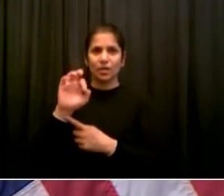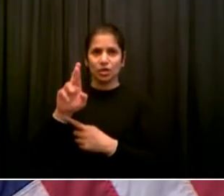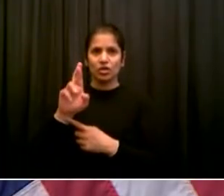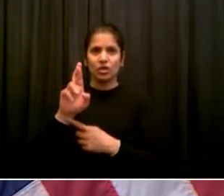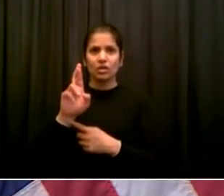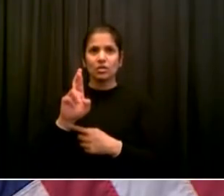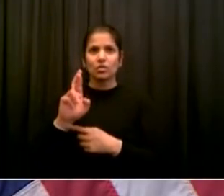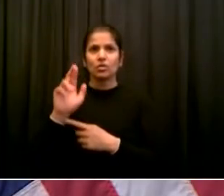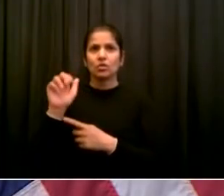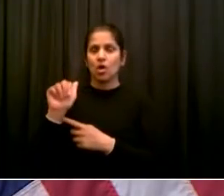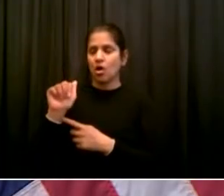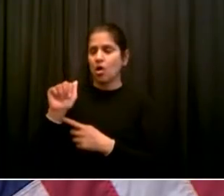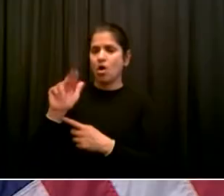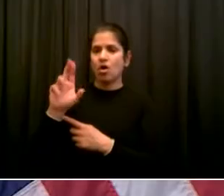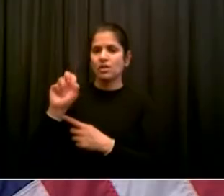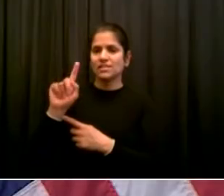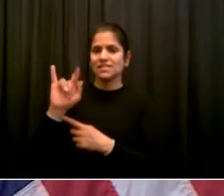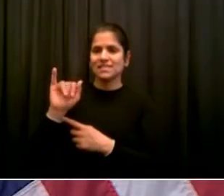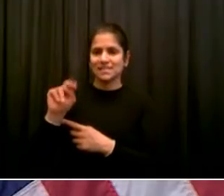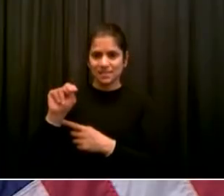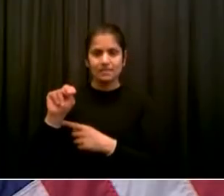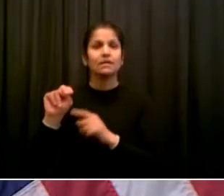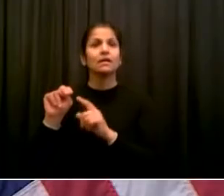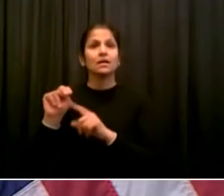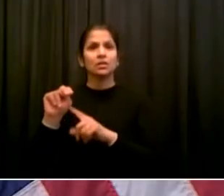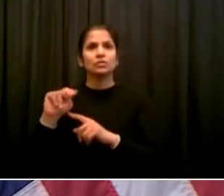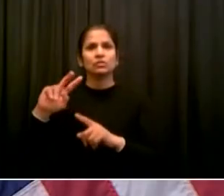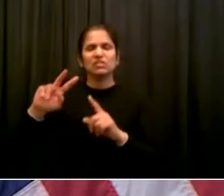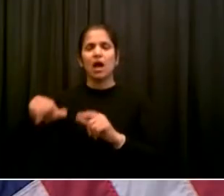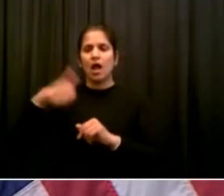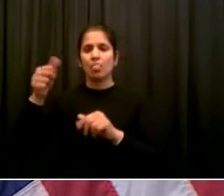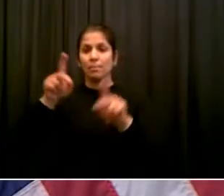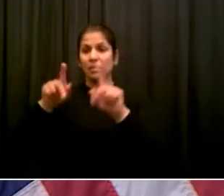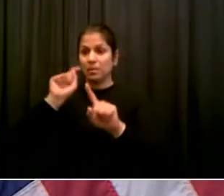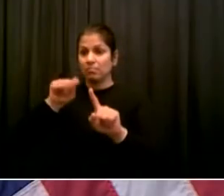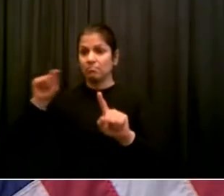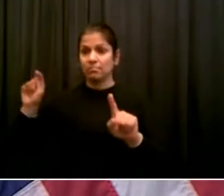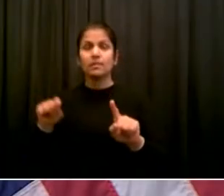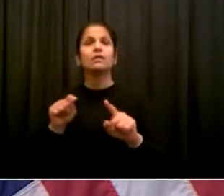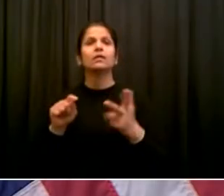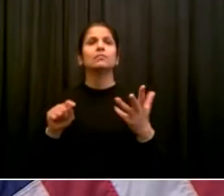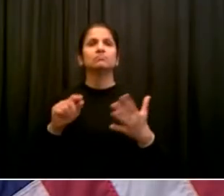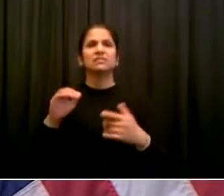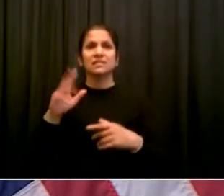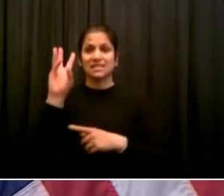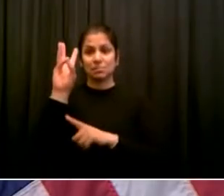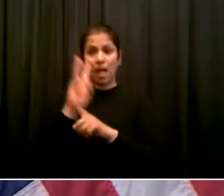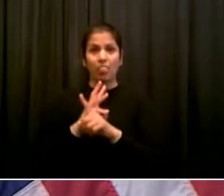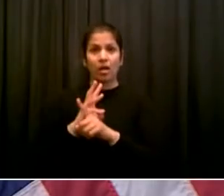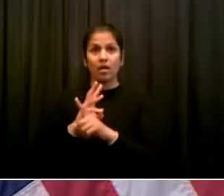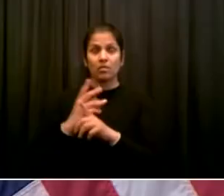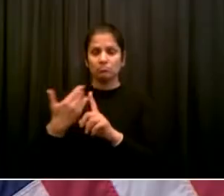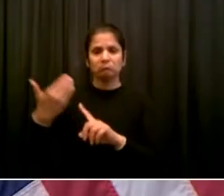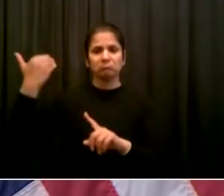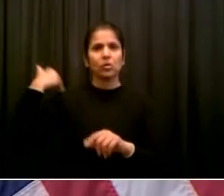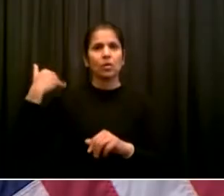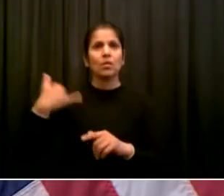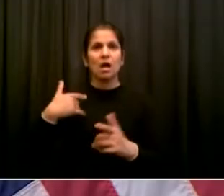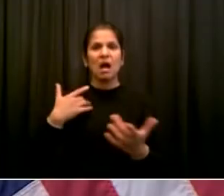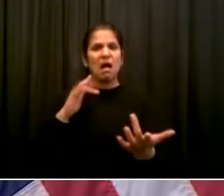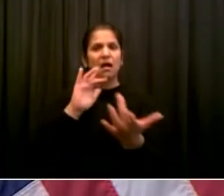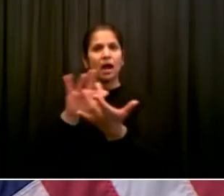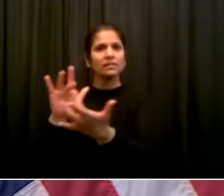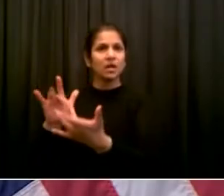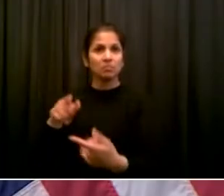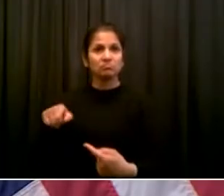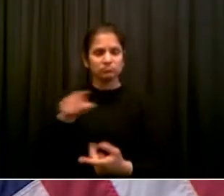who probably about 6 months ago, give or take, I reached out to and had a conversation with and asked them to